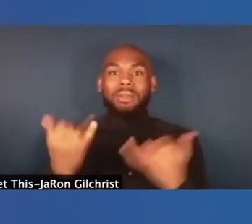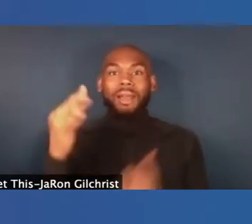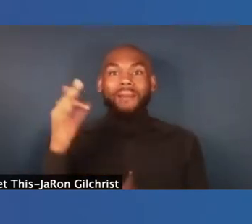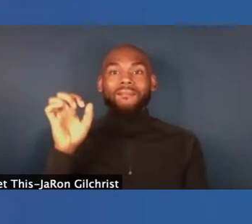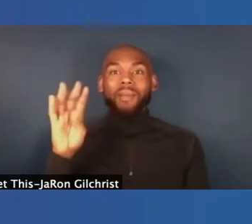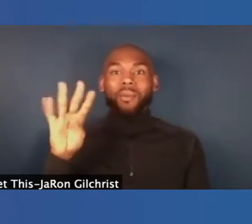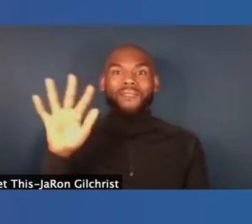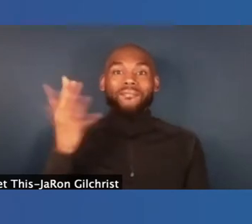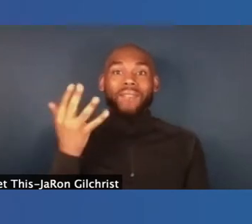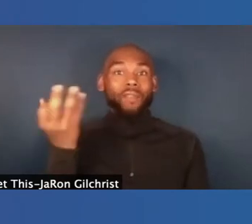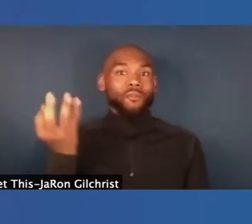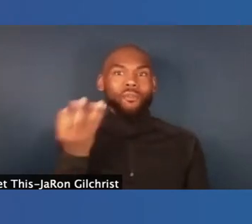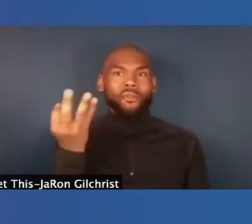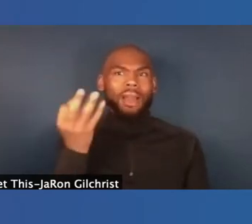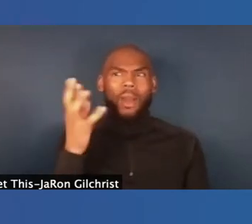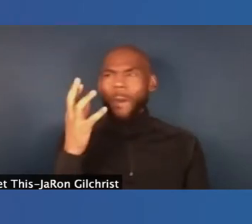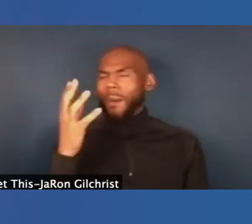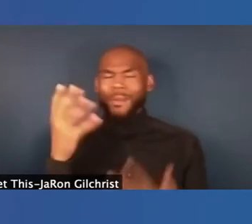whenever you're watching this.